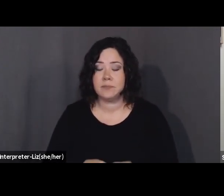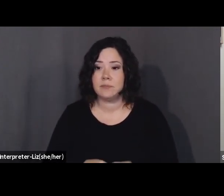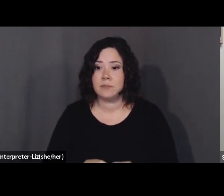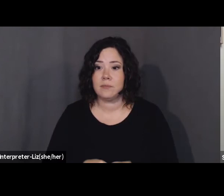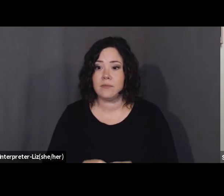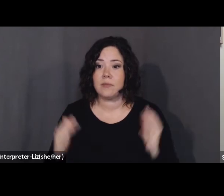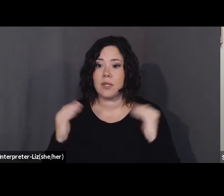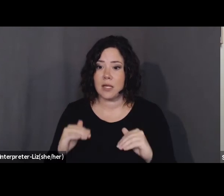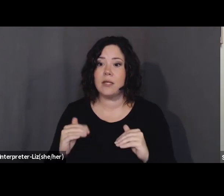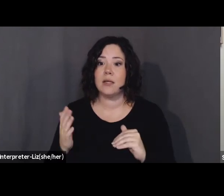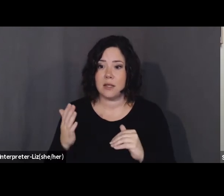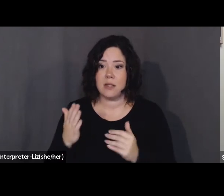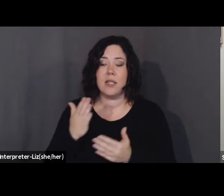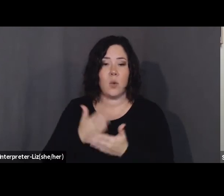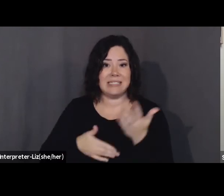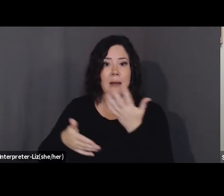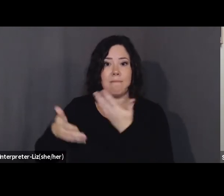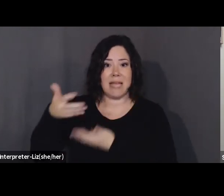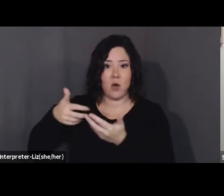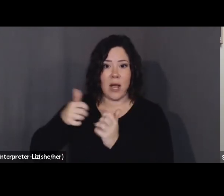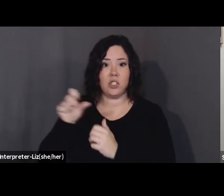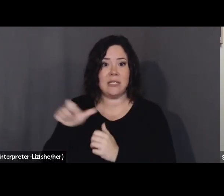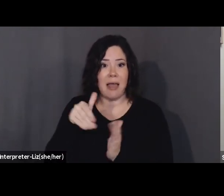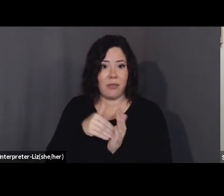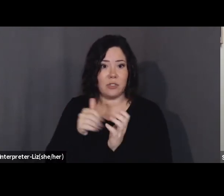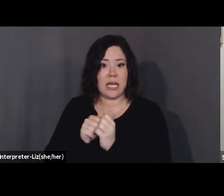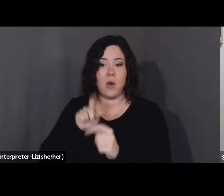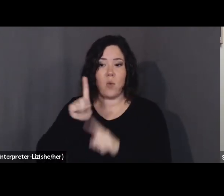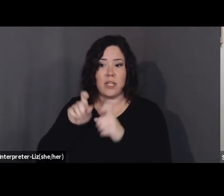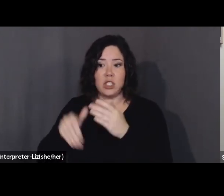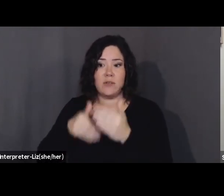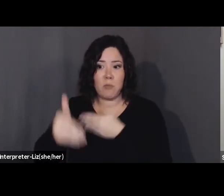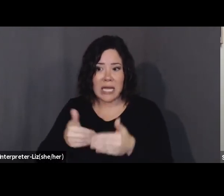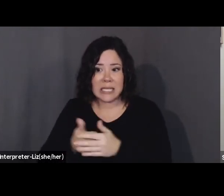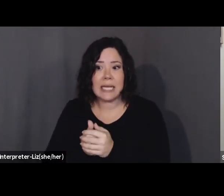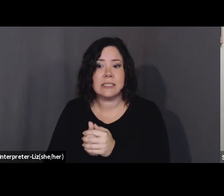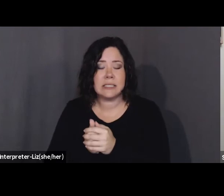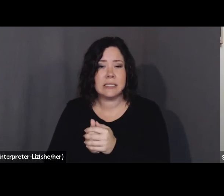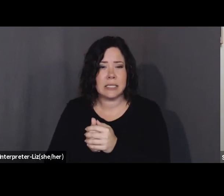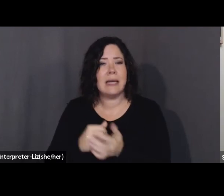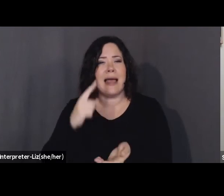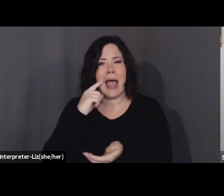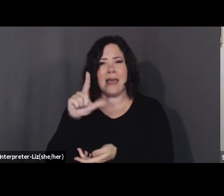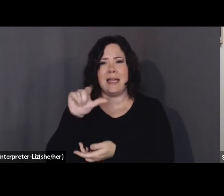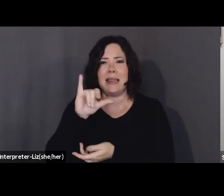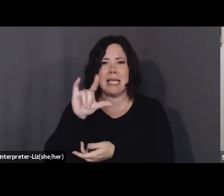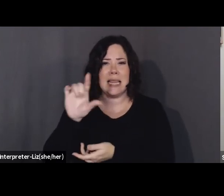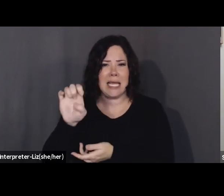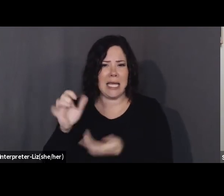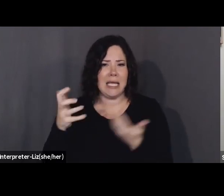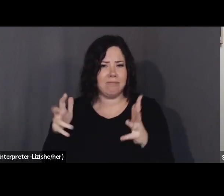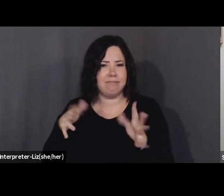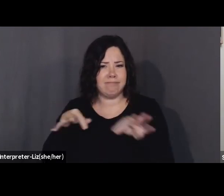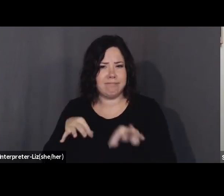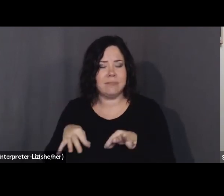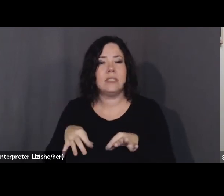there was some interaction among the other centers in regards to the survey process, ? So I believe Lily covered that a bit. Just to expand upon that, we